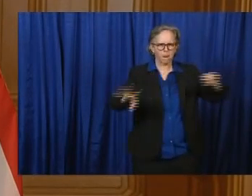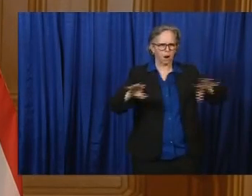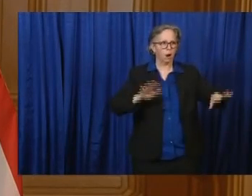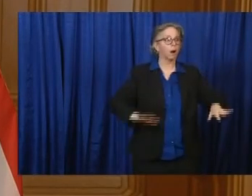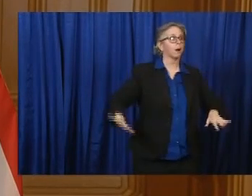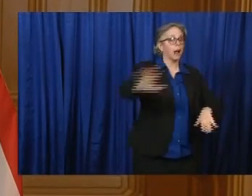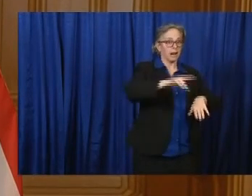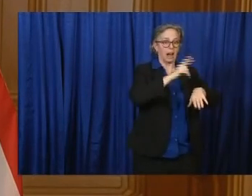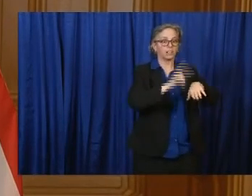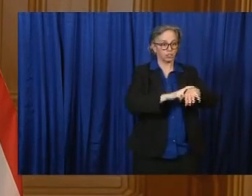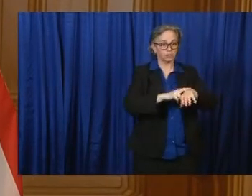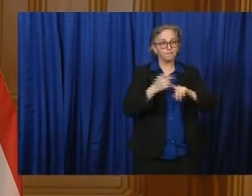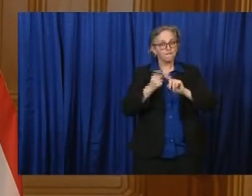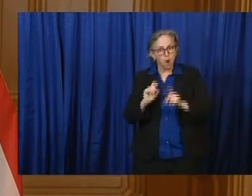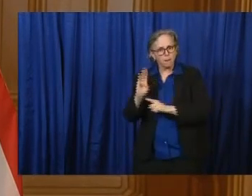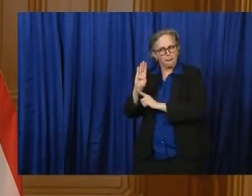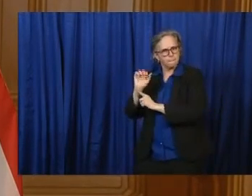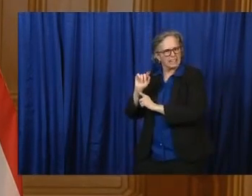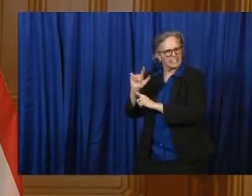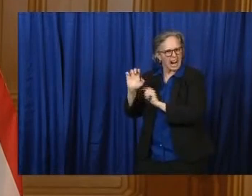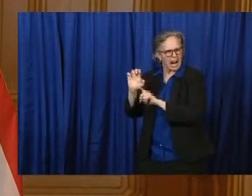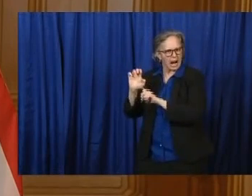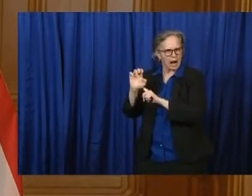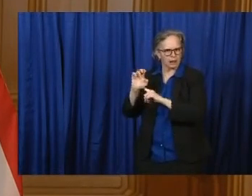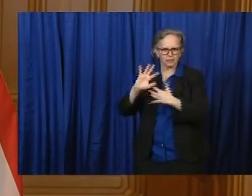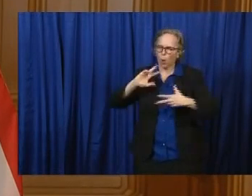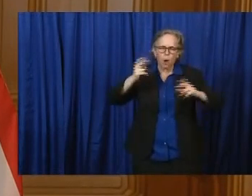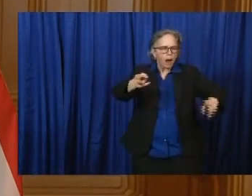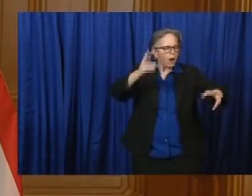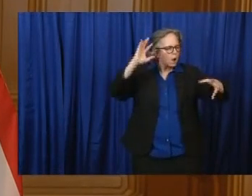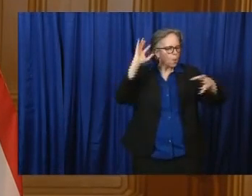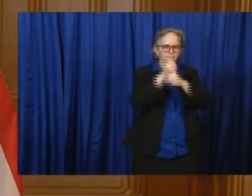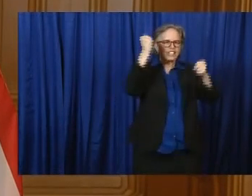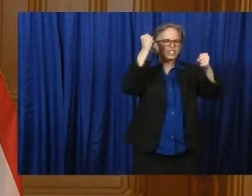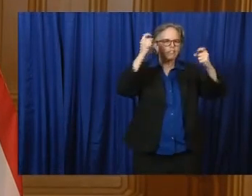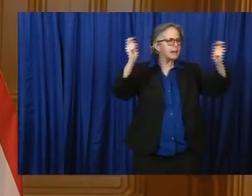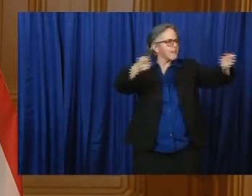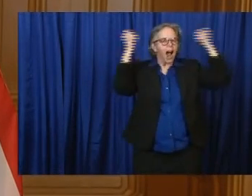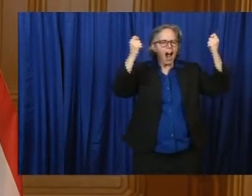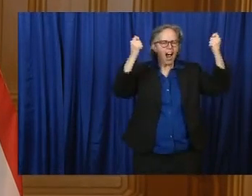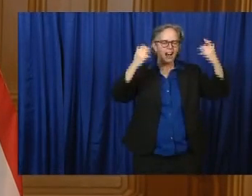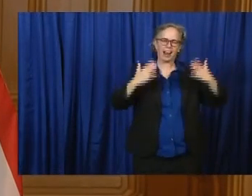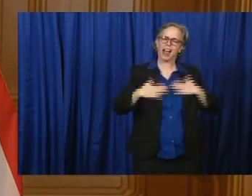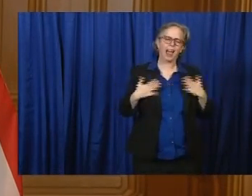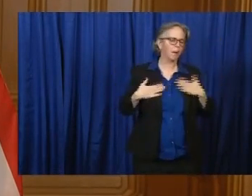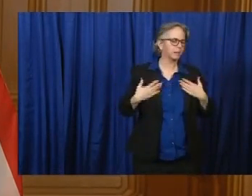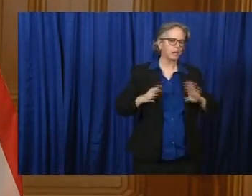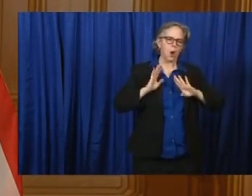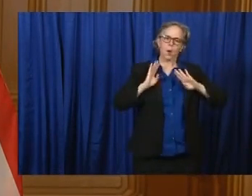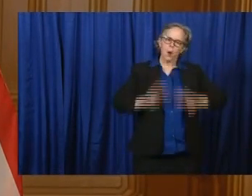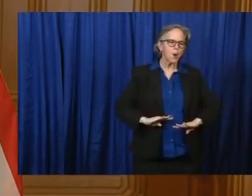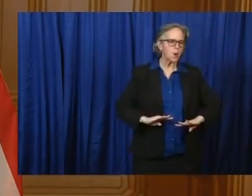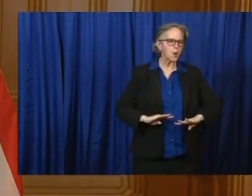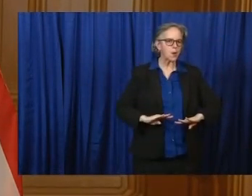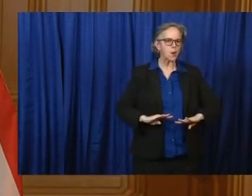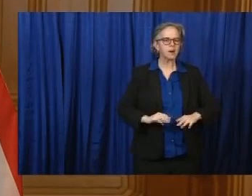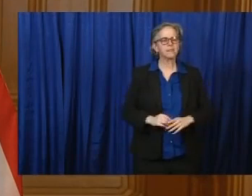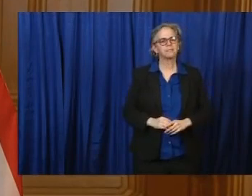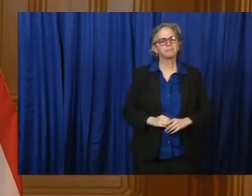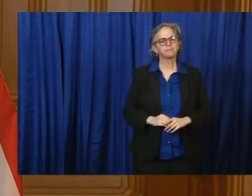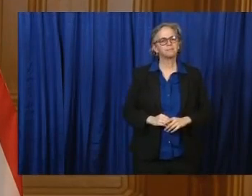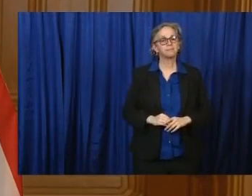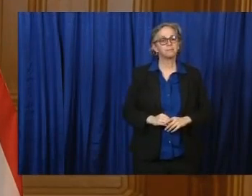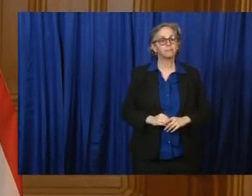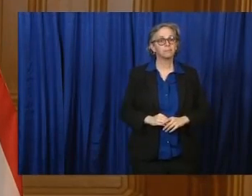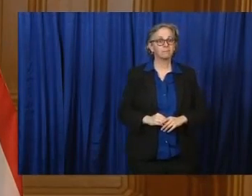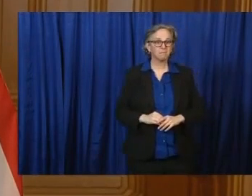a great victory yesterday, and we're very, very happy about that. Just as we have